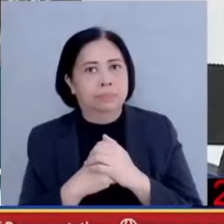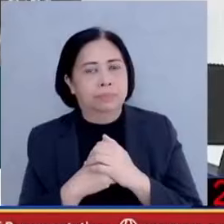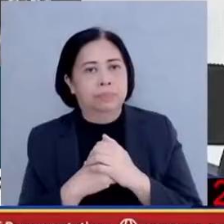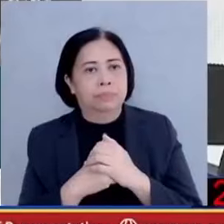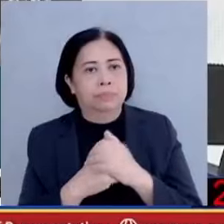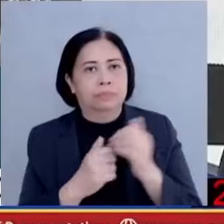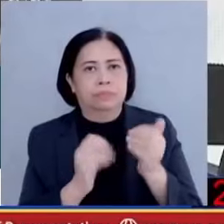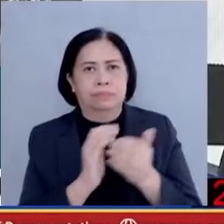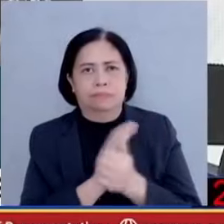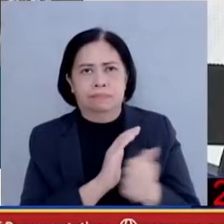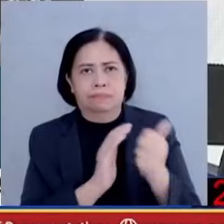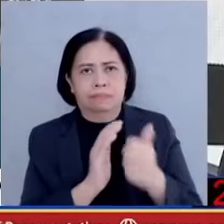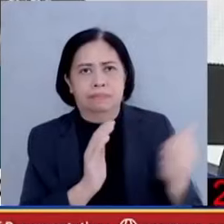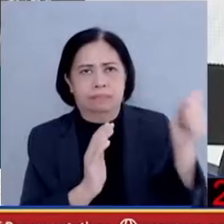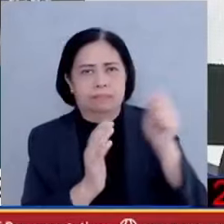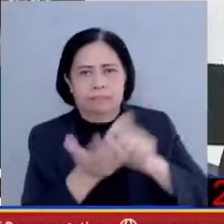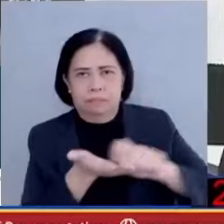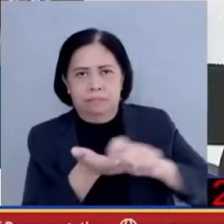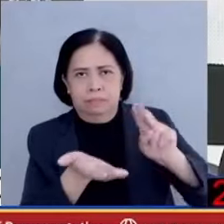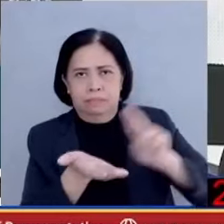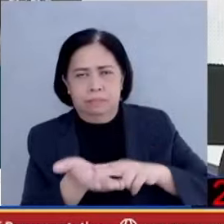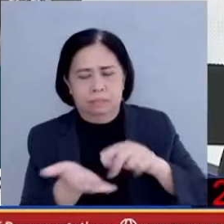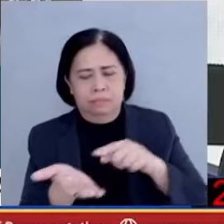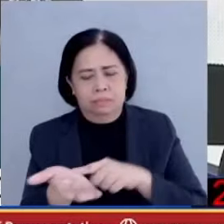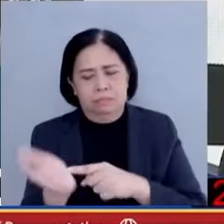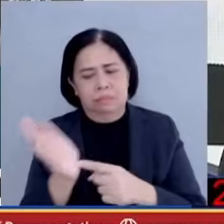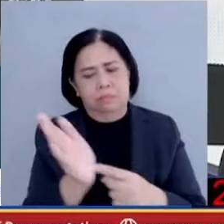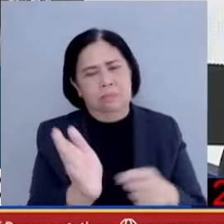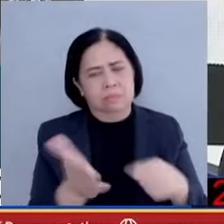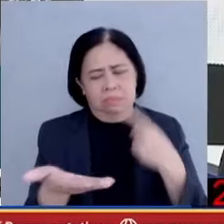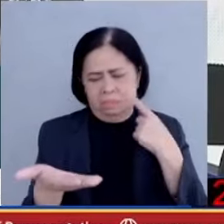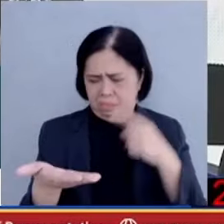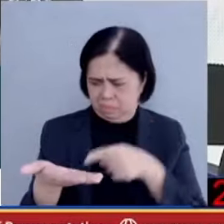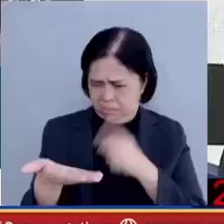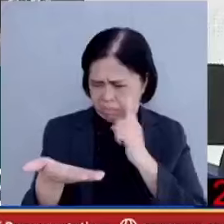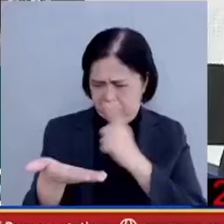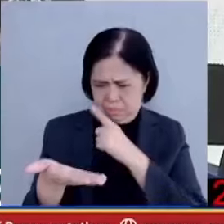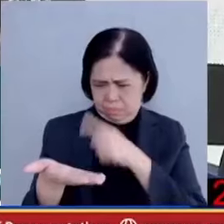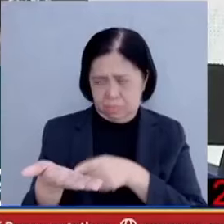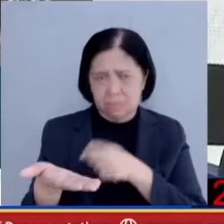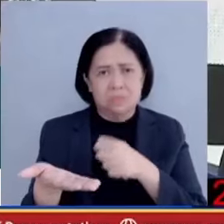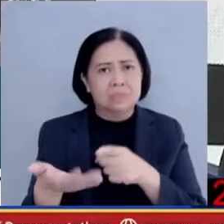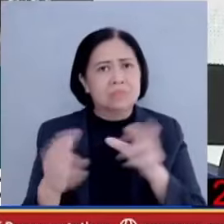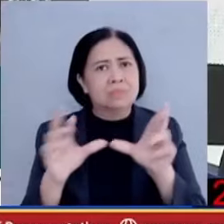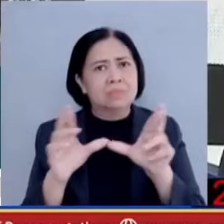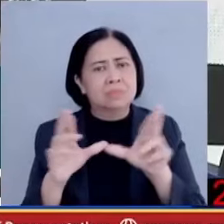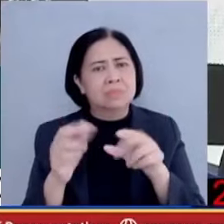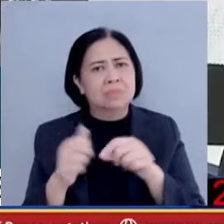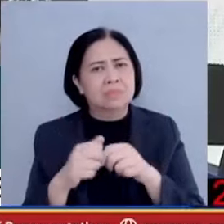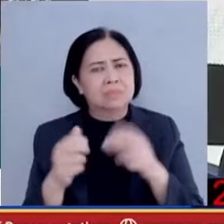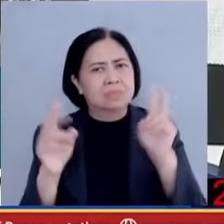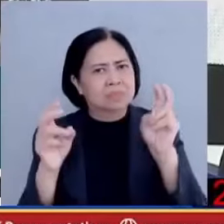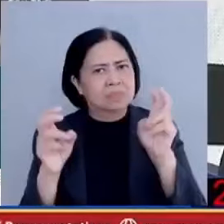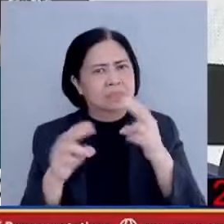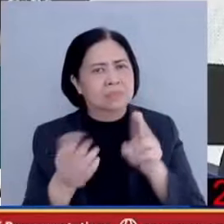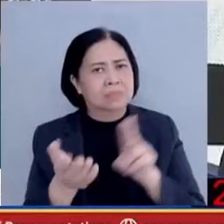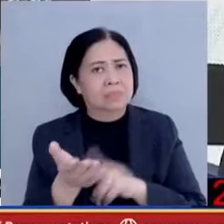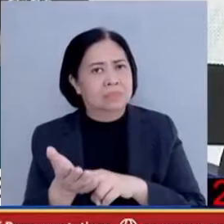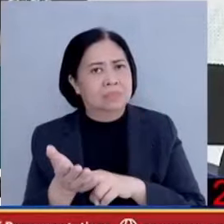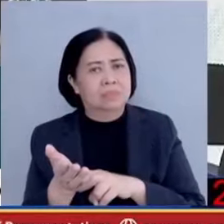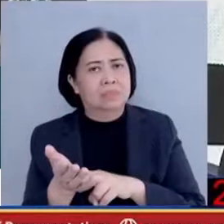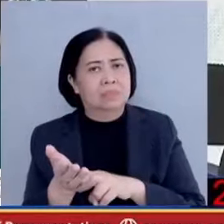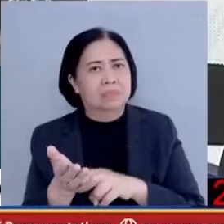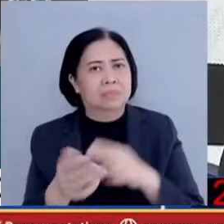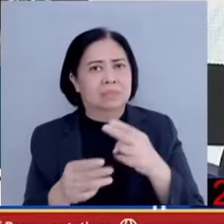to help address the questions raised by lawmakers on acknowledgement receipts, including those supposedly signed by